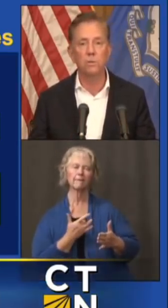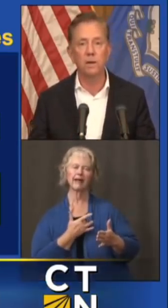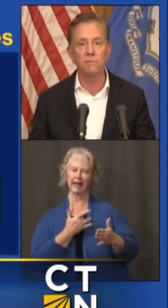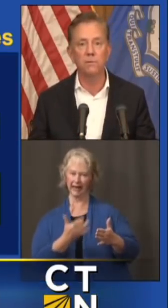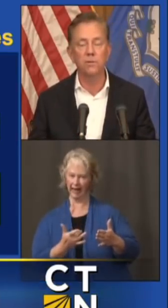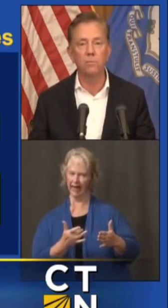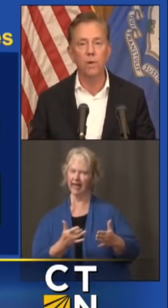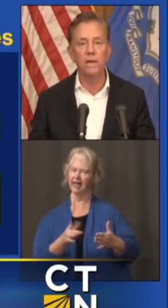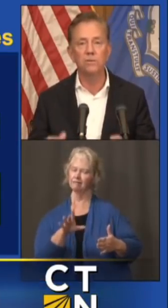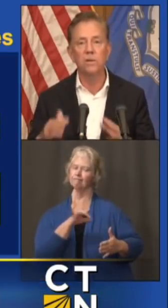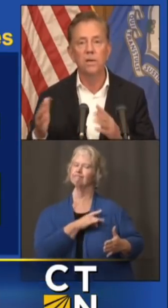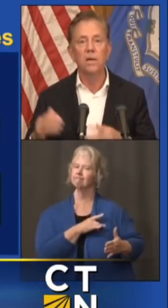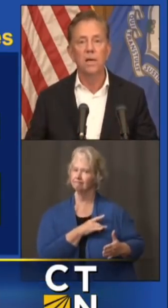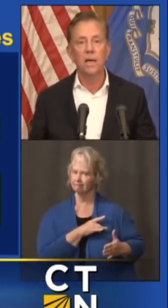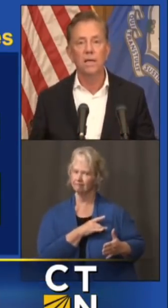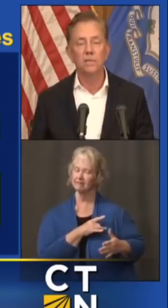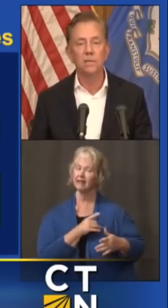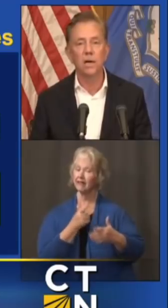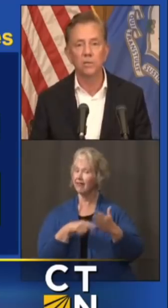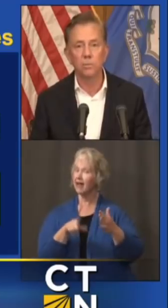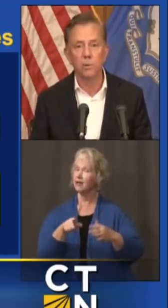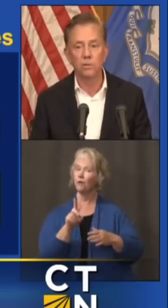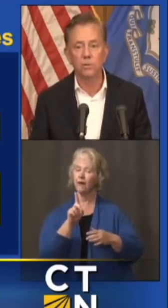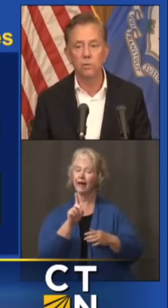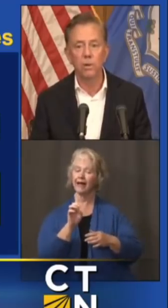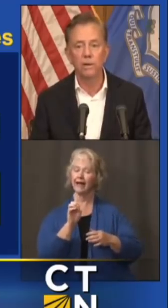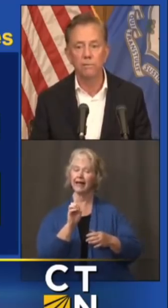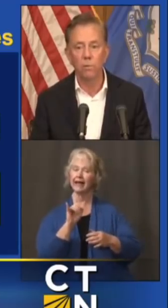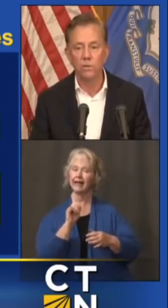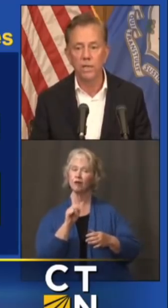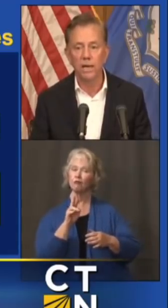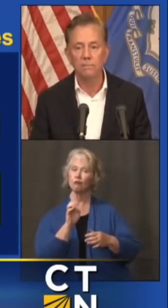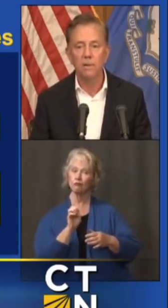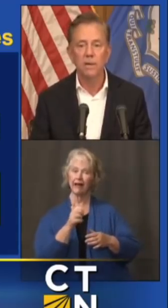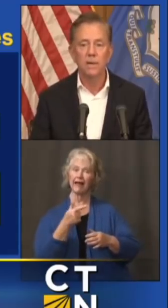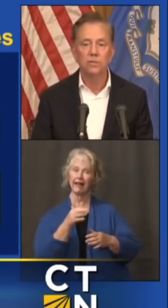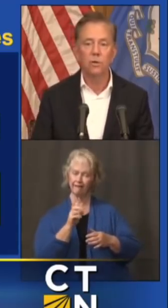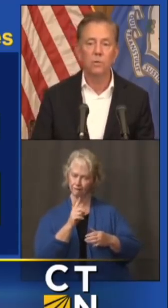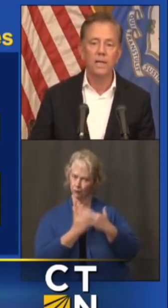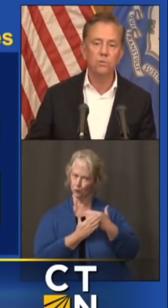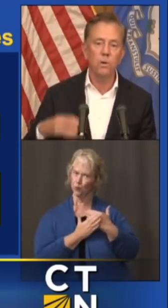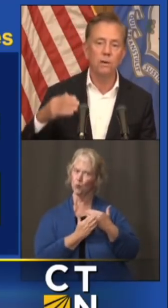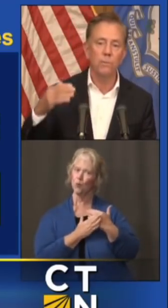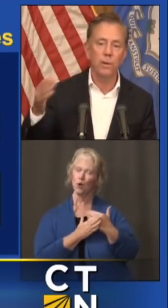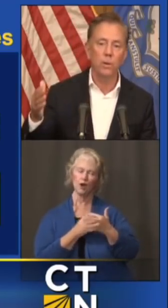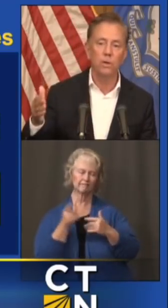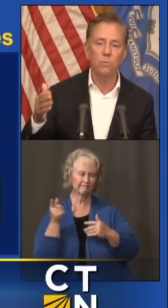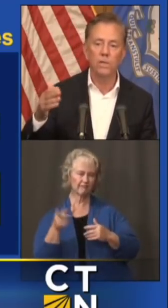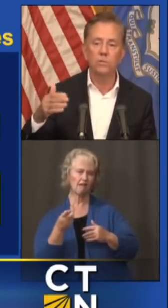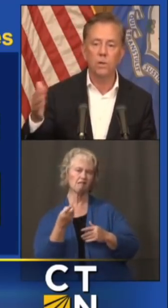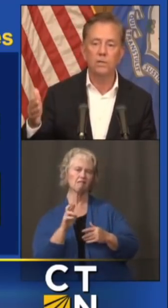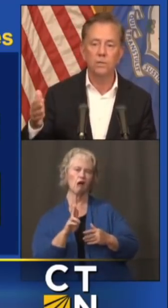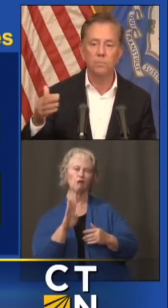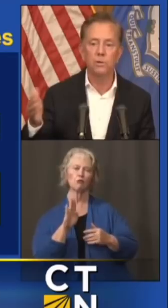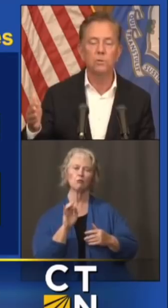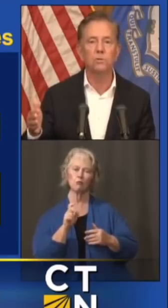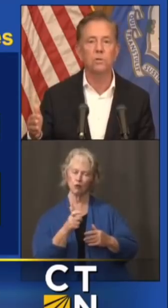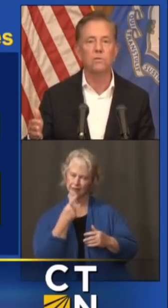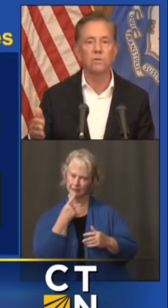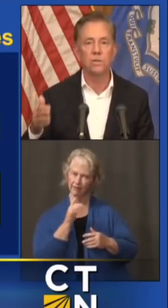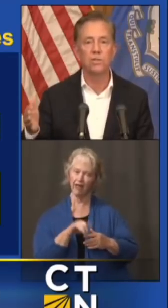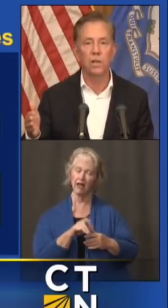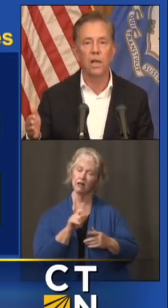told us about for some weeks, and Dr. Birx reinforced that. So that's why when we look at restaurants and